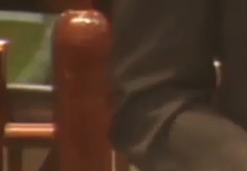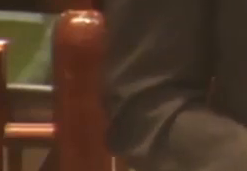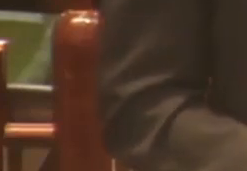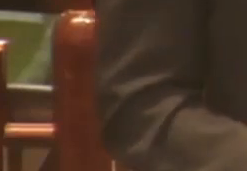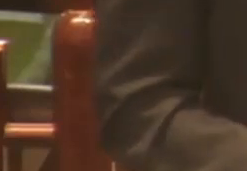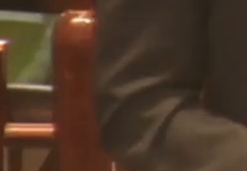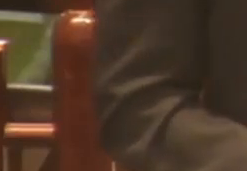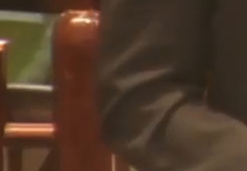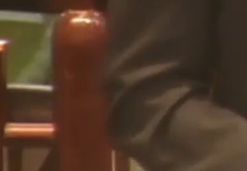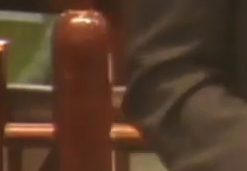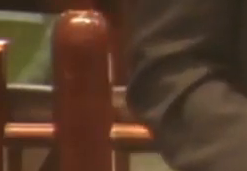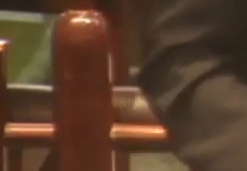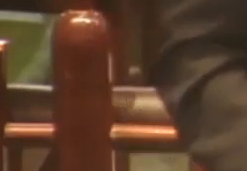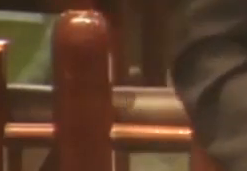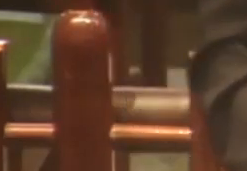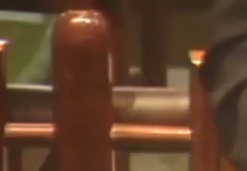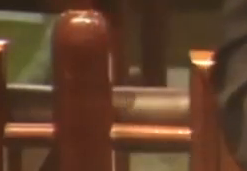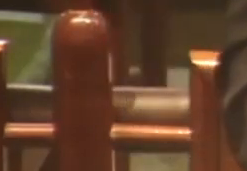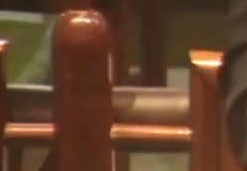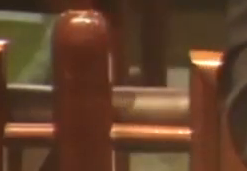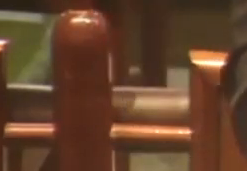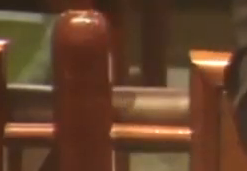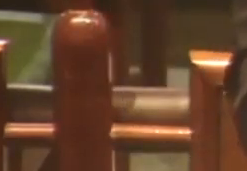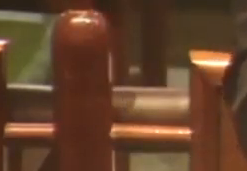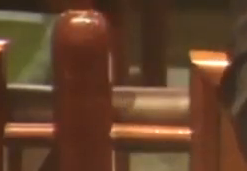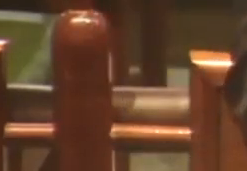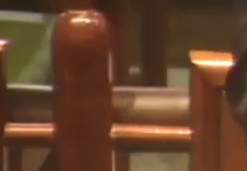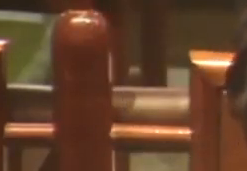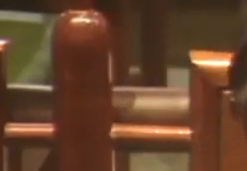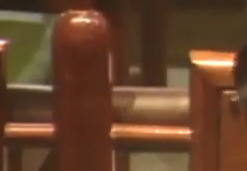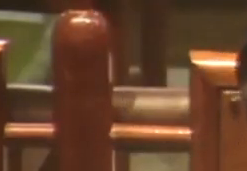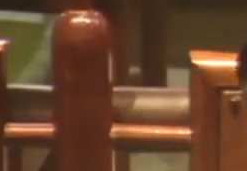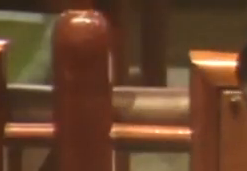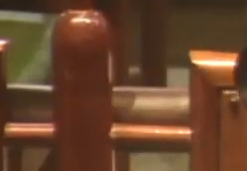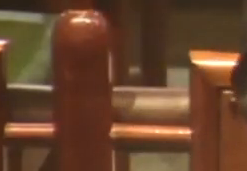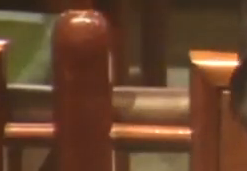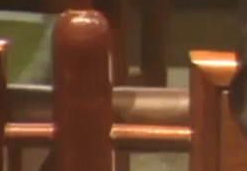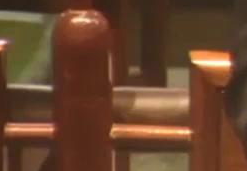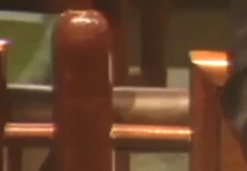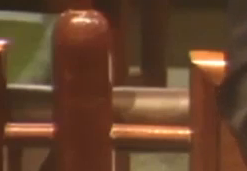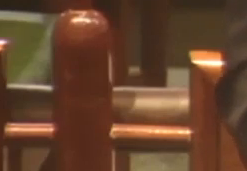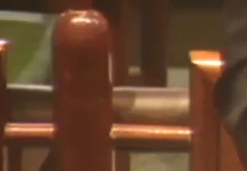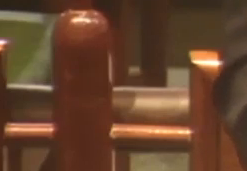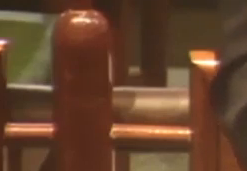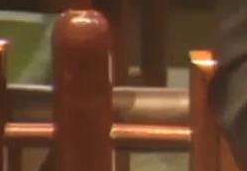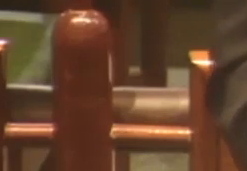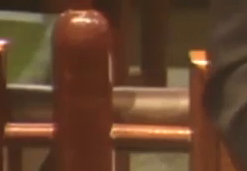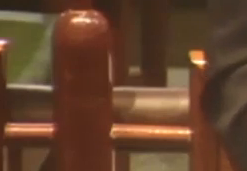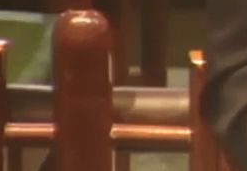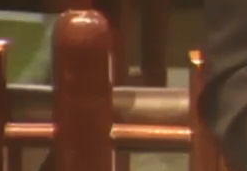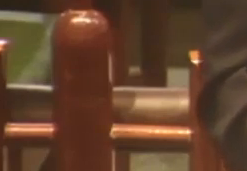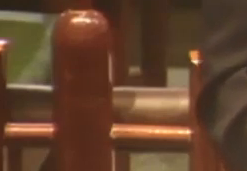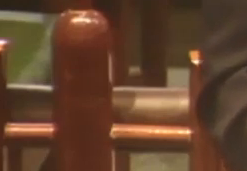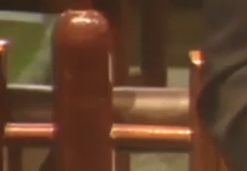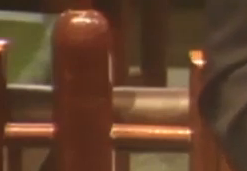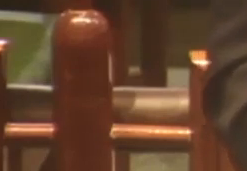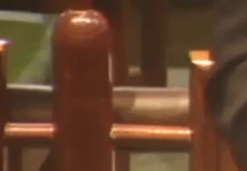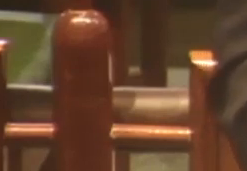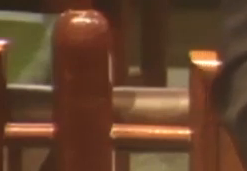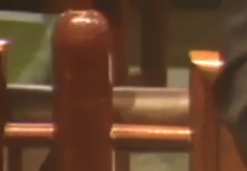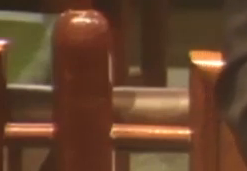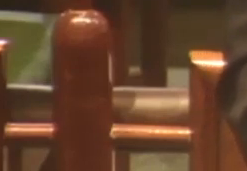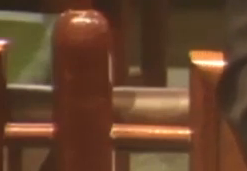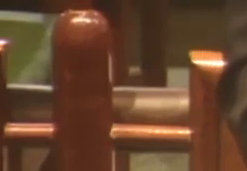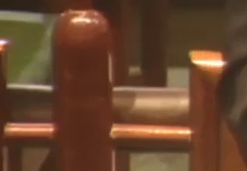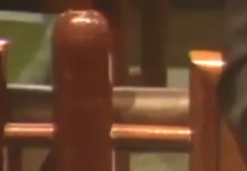This government has done a lot in the Tasiri. Madam Speaker, as the Honourable Attorney General and Minister of Economy